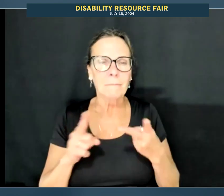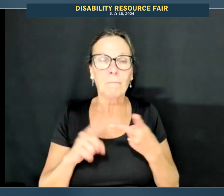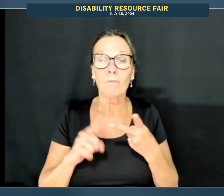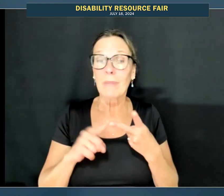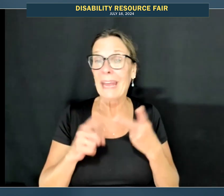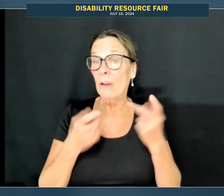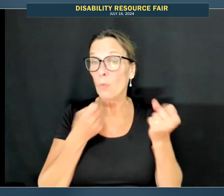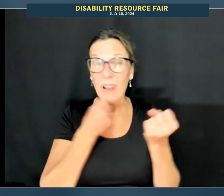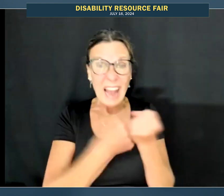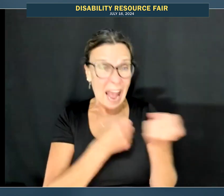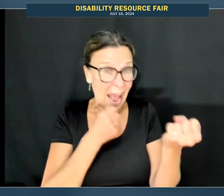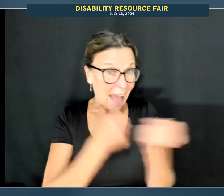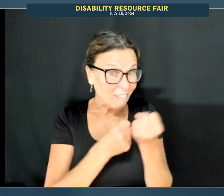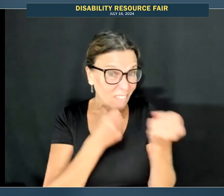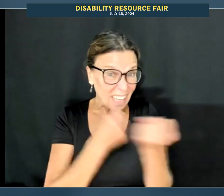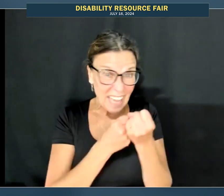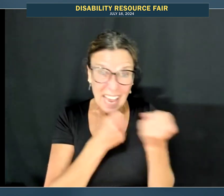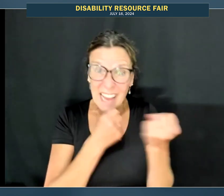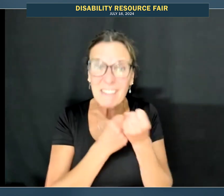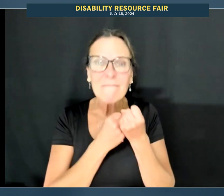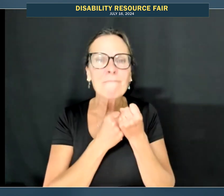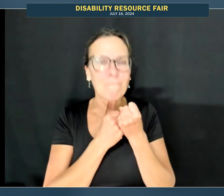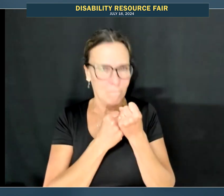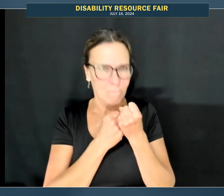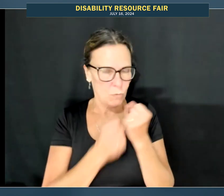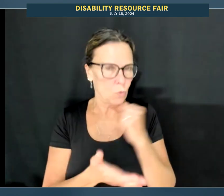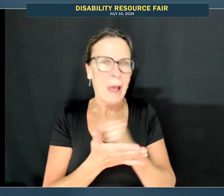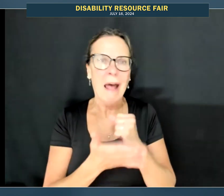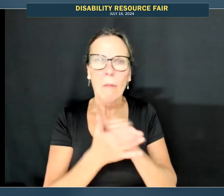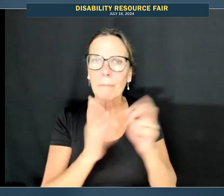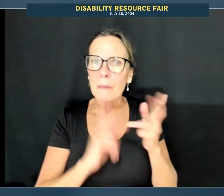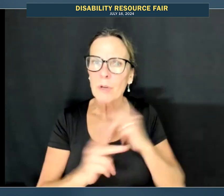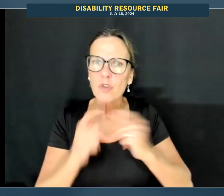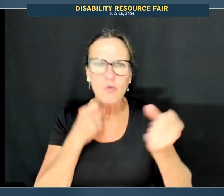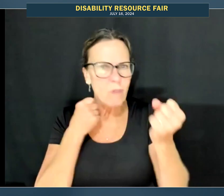can assist in many types of